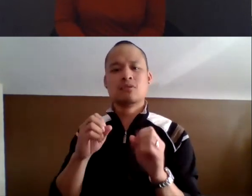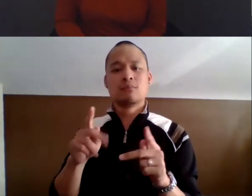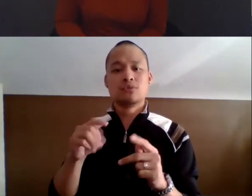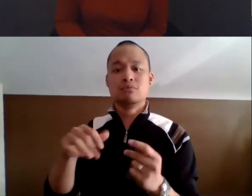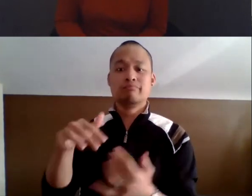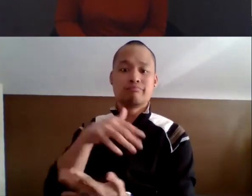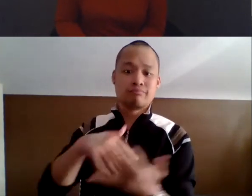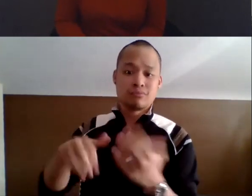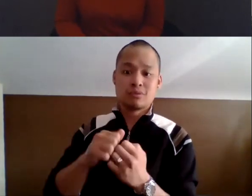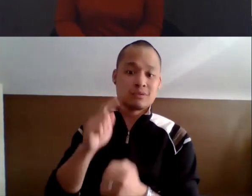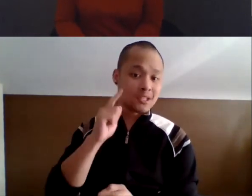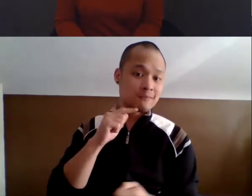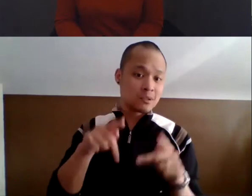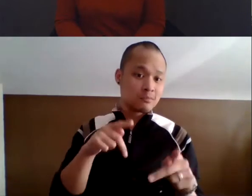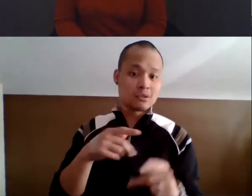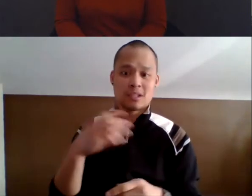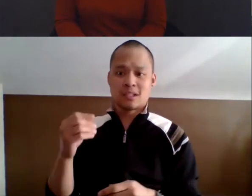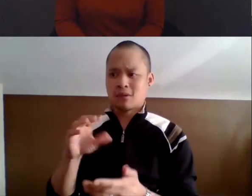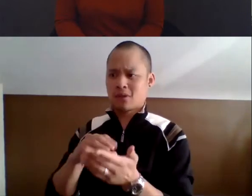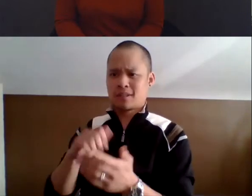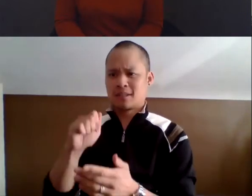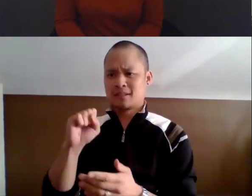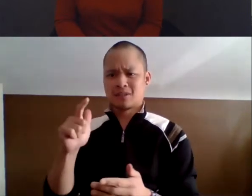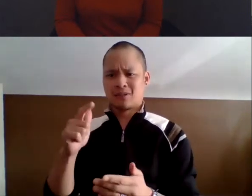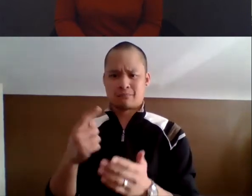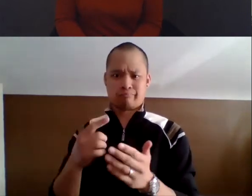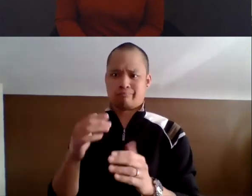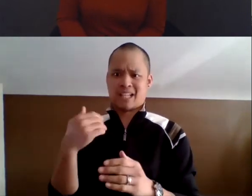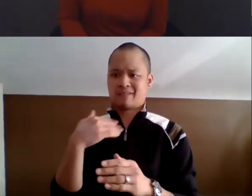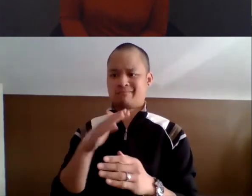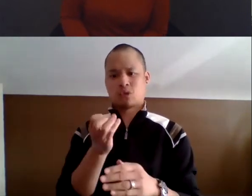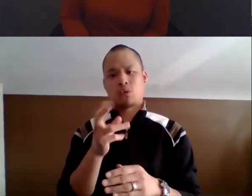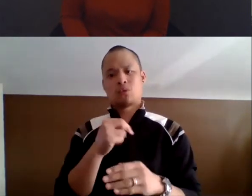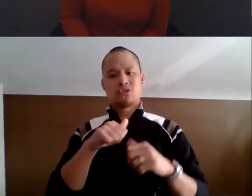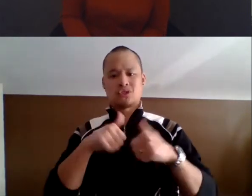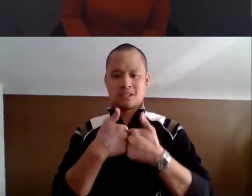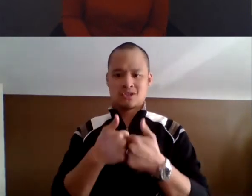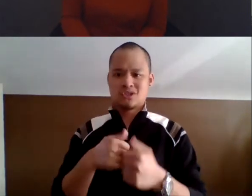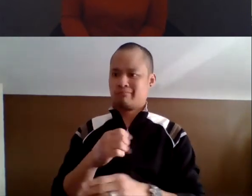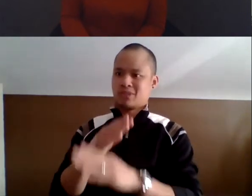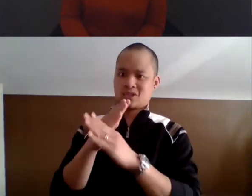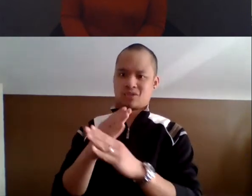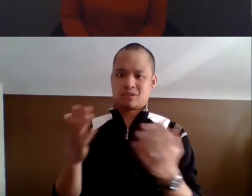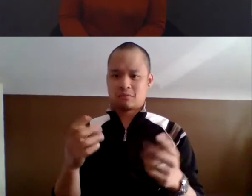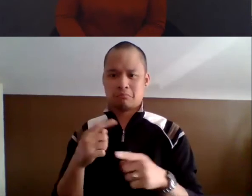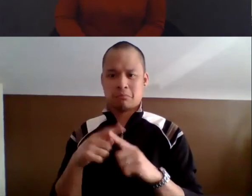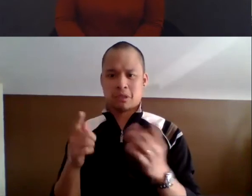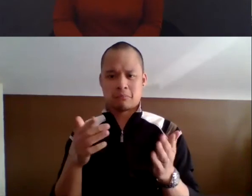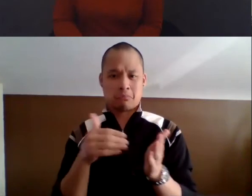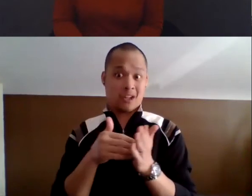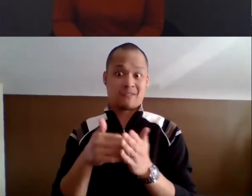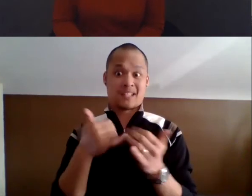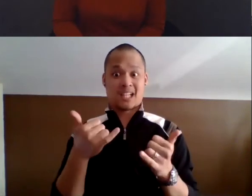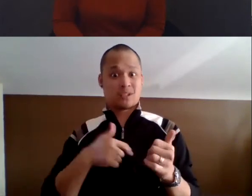been changing and there's been a lot more, ability to socialize in different groups, and that has its